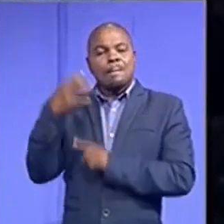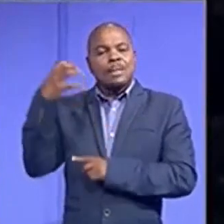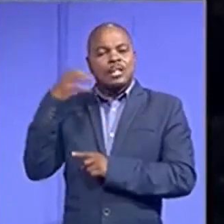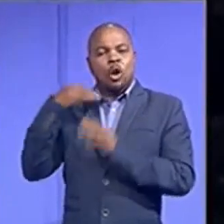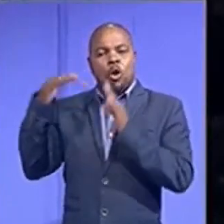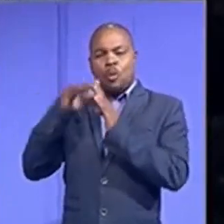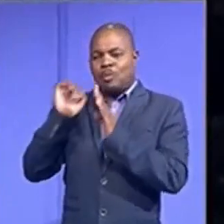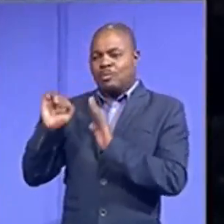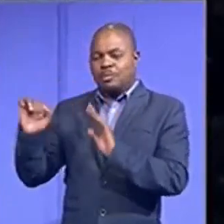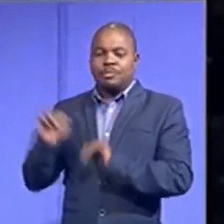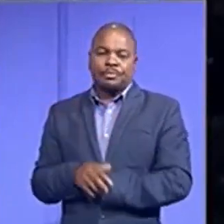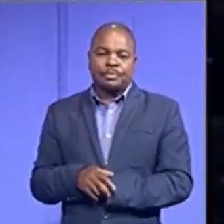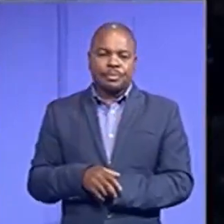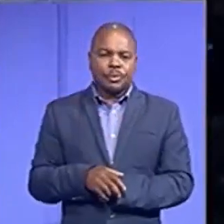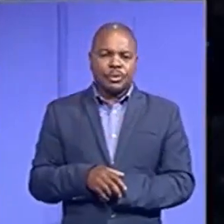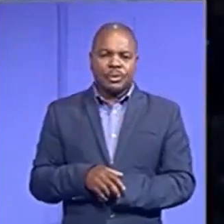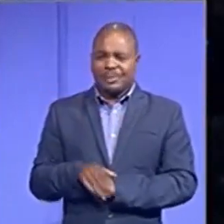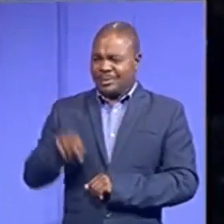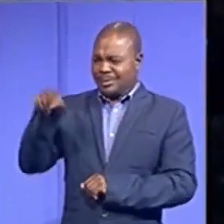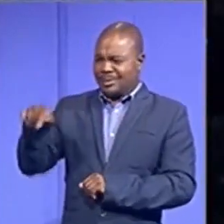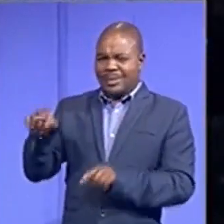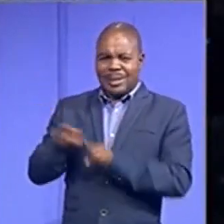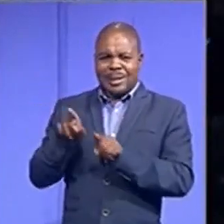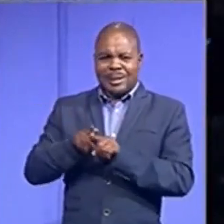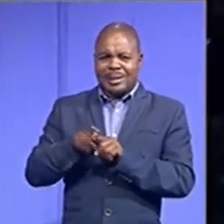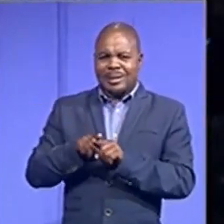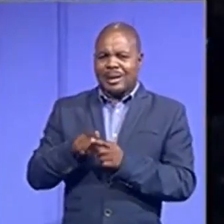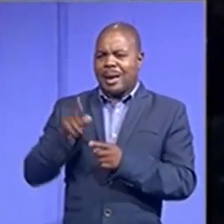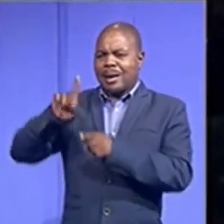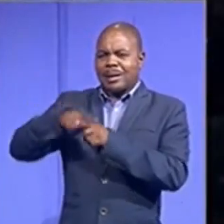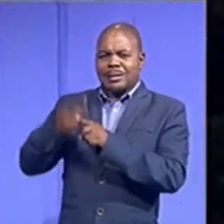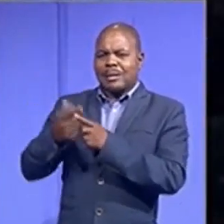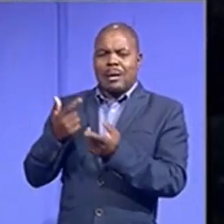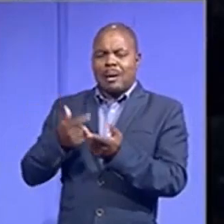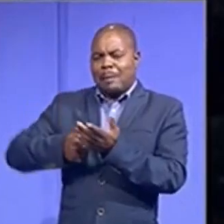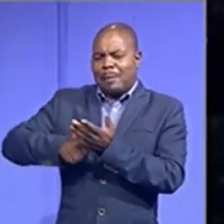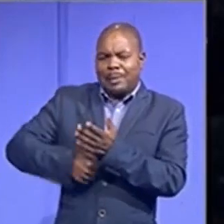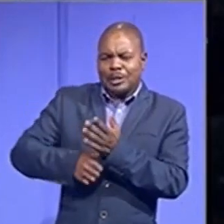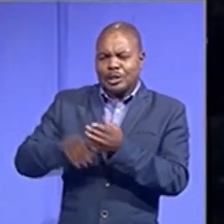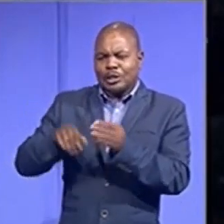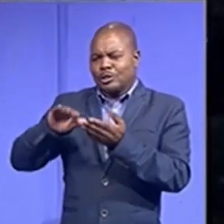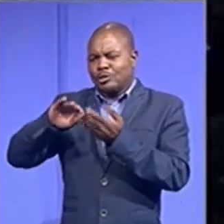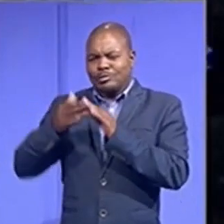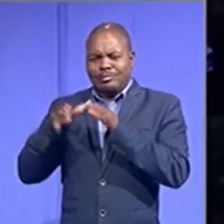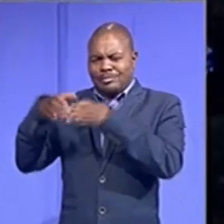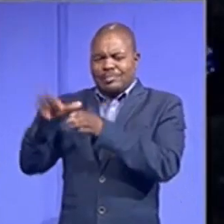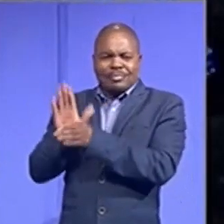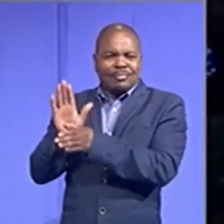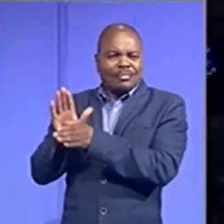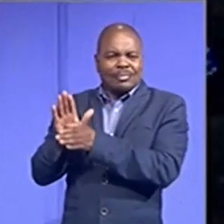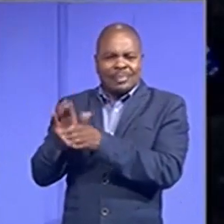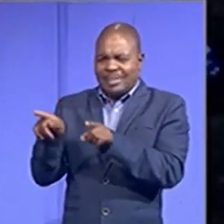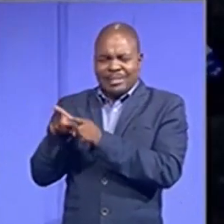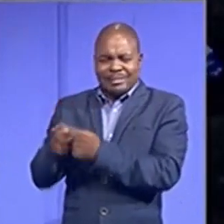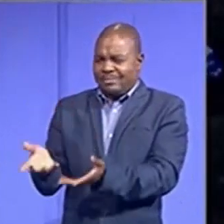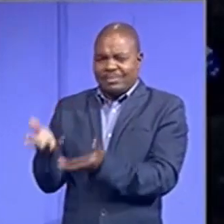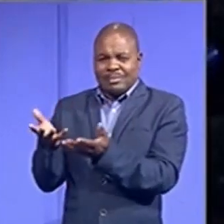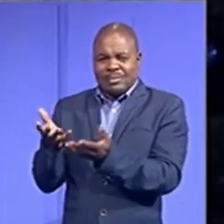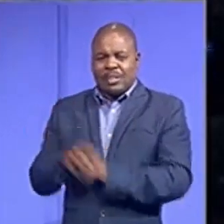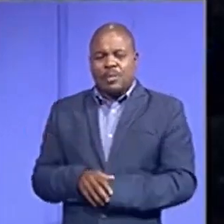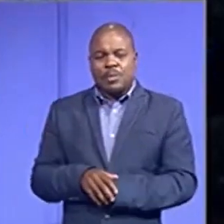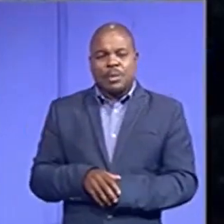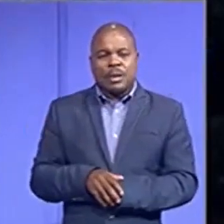call this cabinet a pension society of some kind. That's what we should call it.